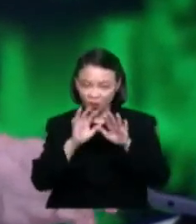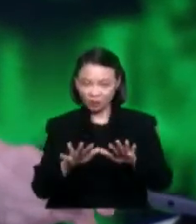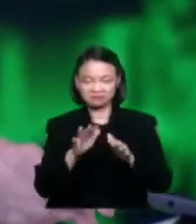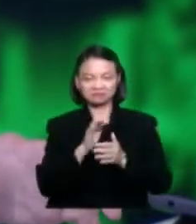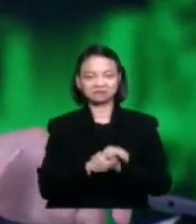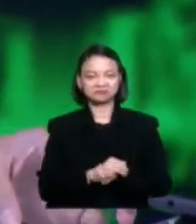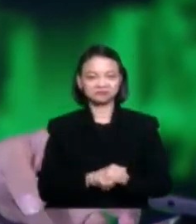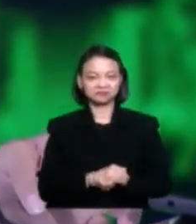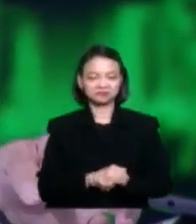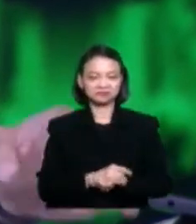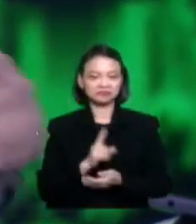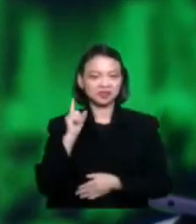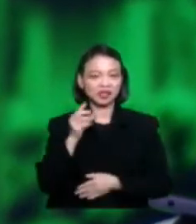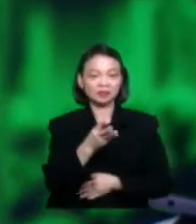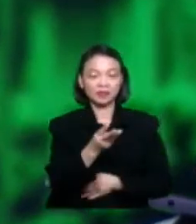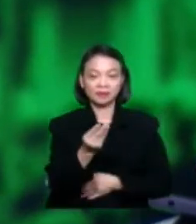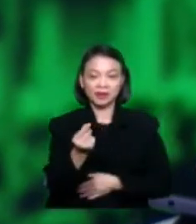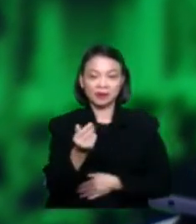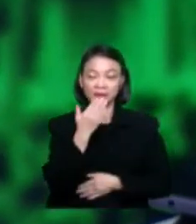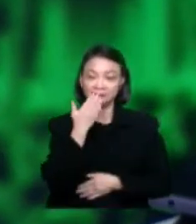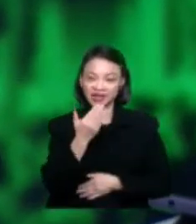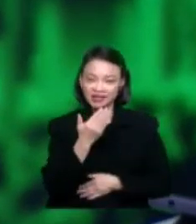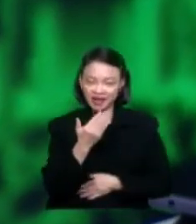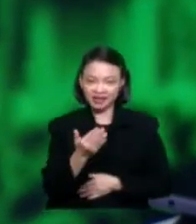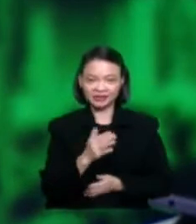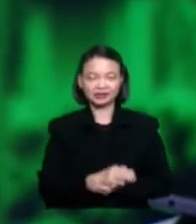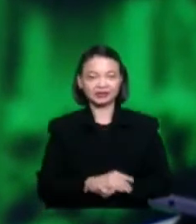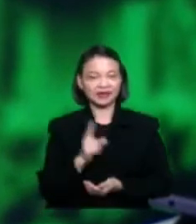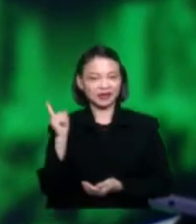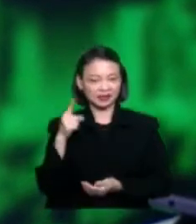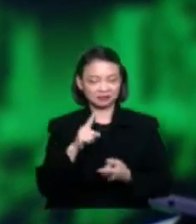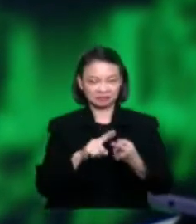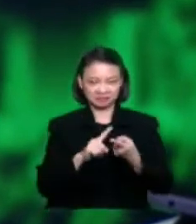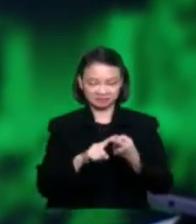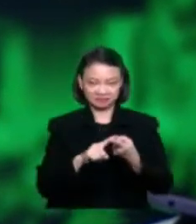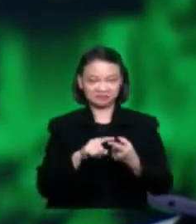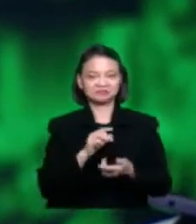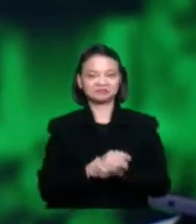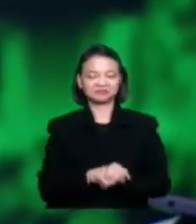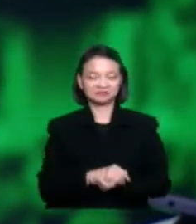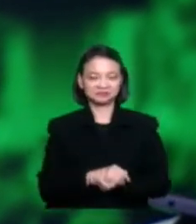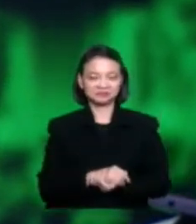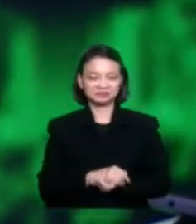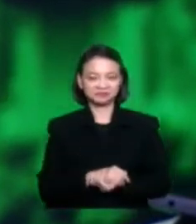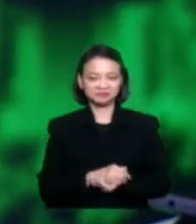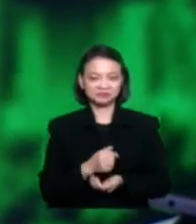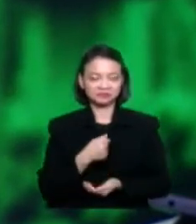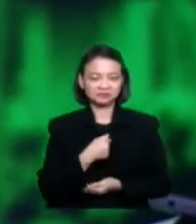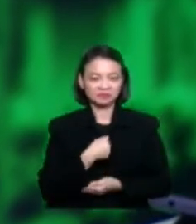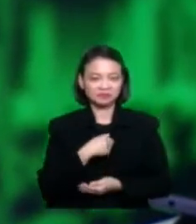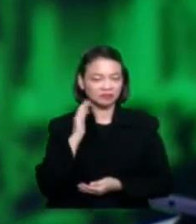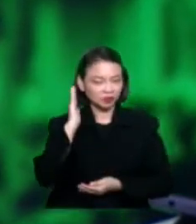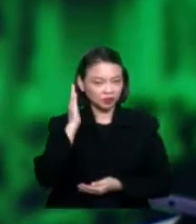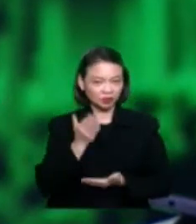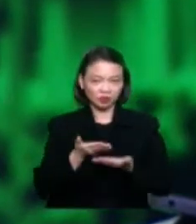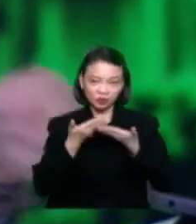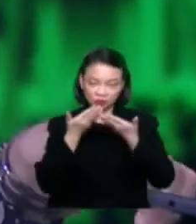the audience, and I will try to ask this question and ask the speaker to answer the question.